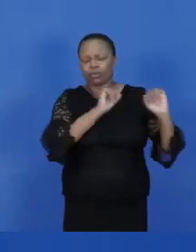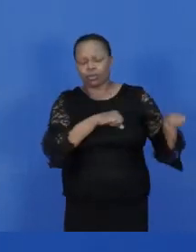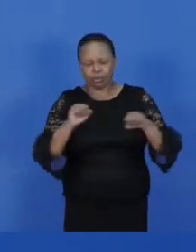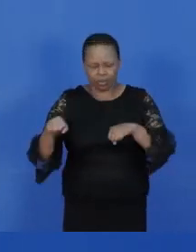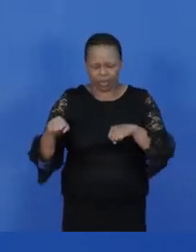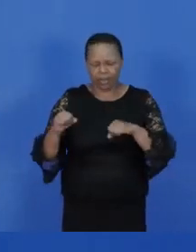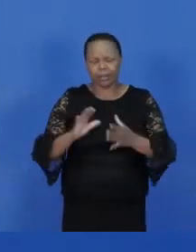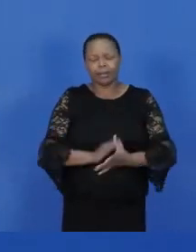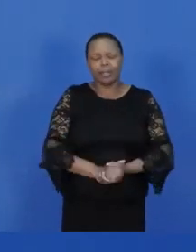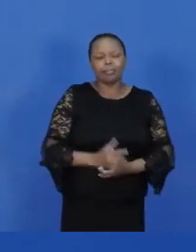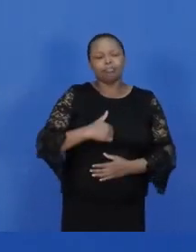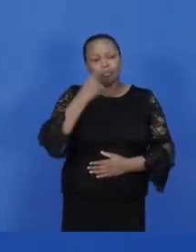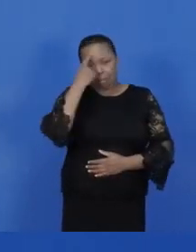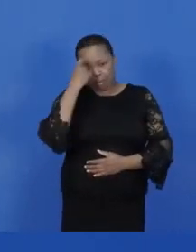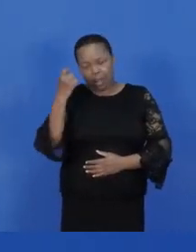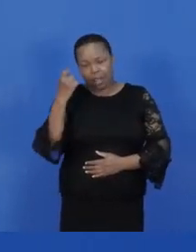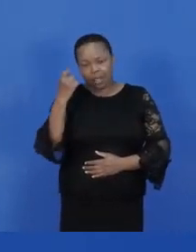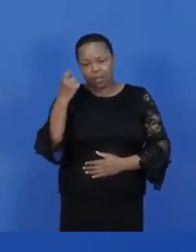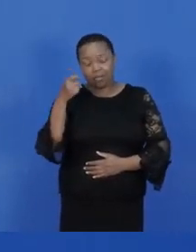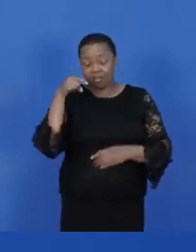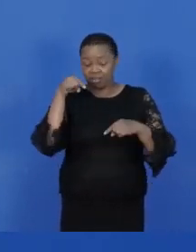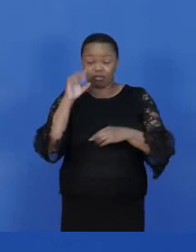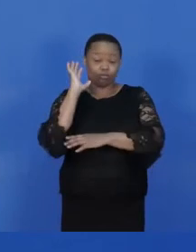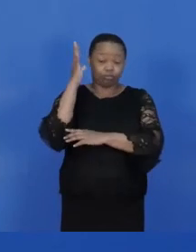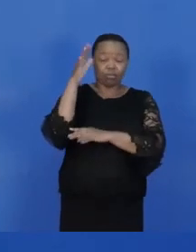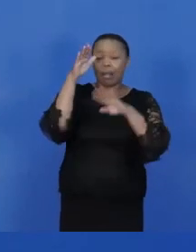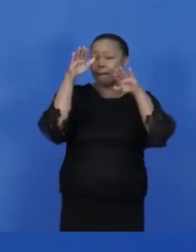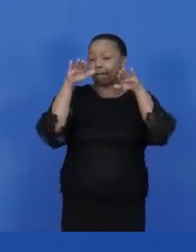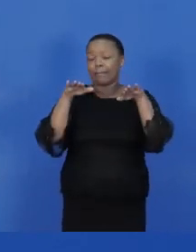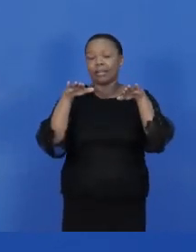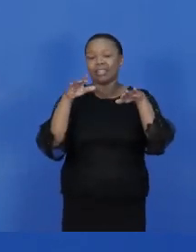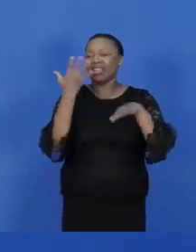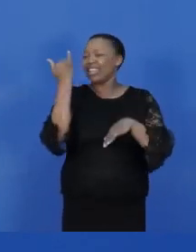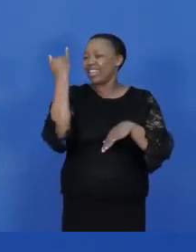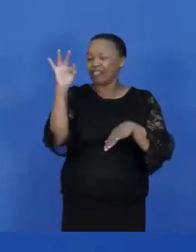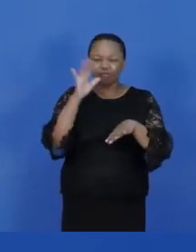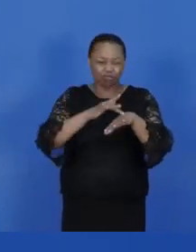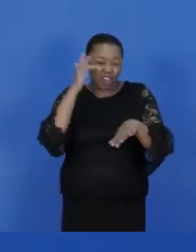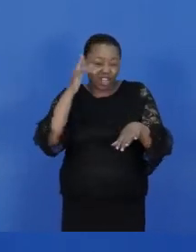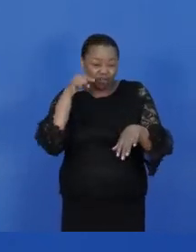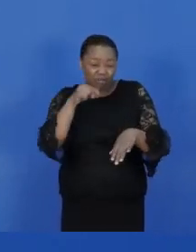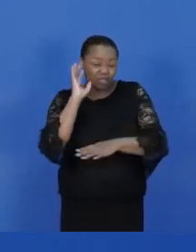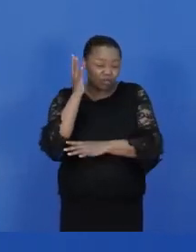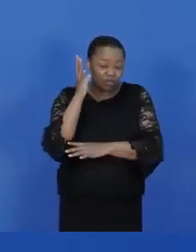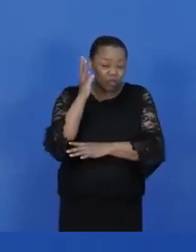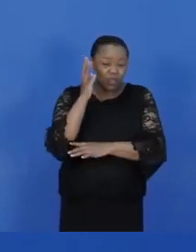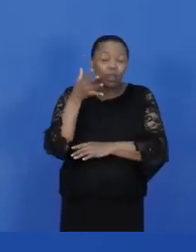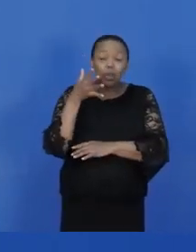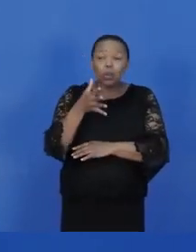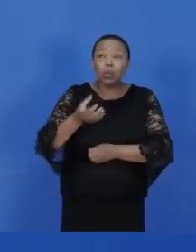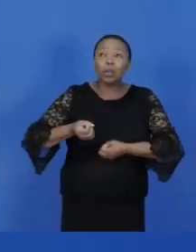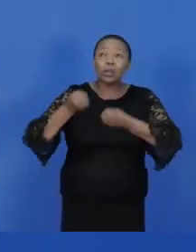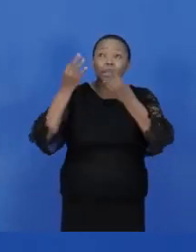bless you. Amen. Well, I believe that that has blessed you. And if you've been touched by this word and you want to give your life to Jesus, I want